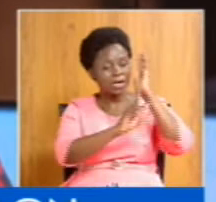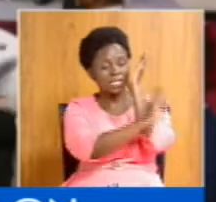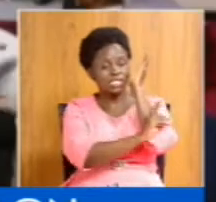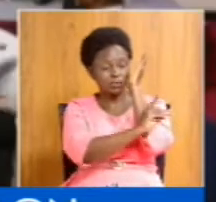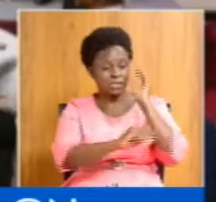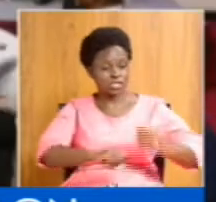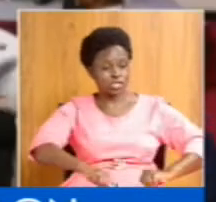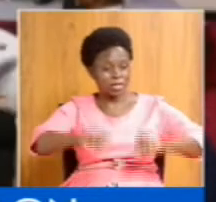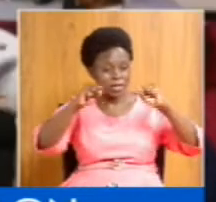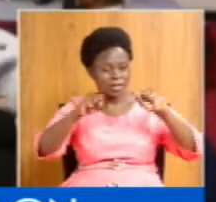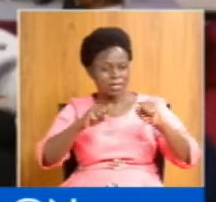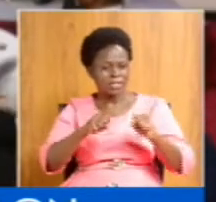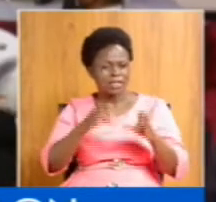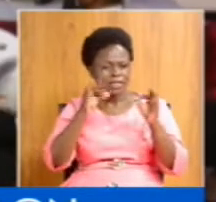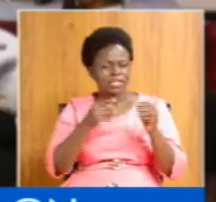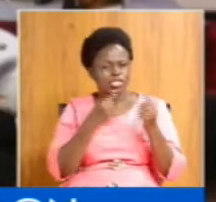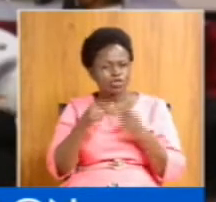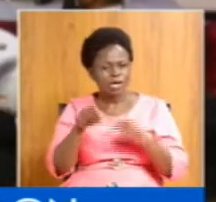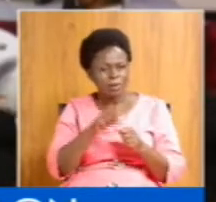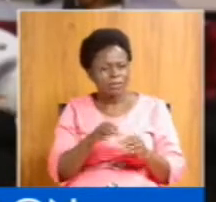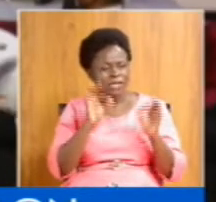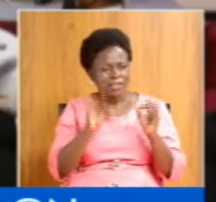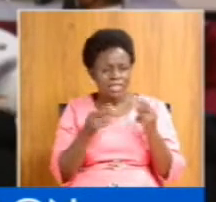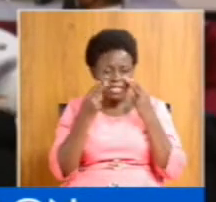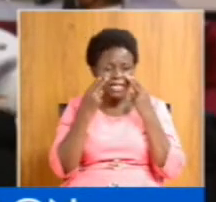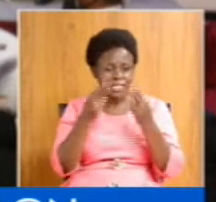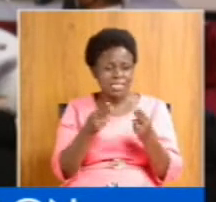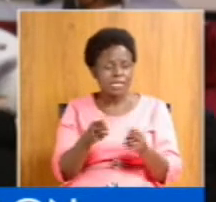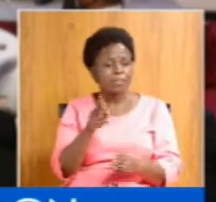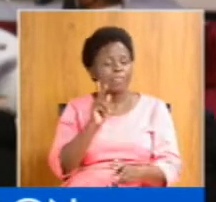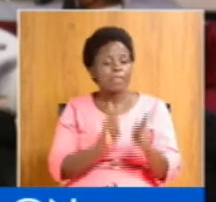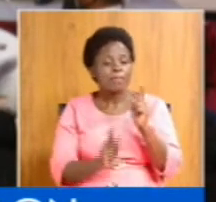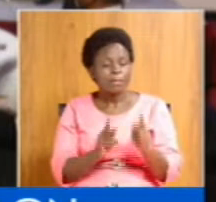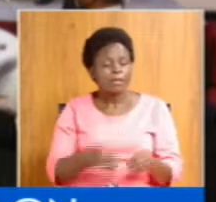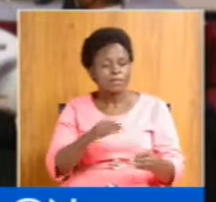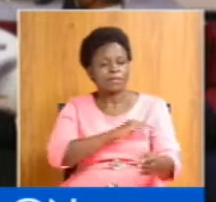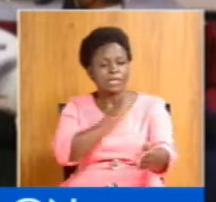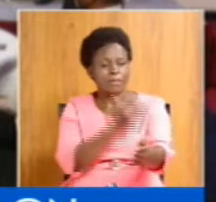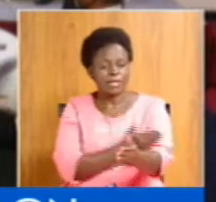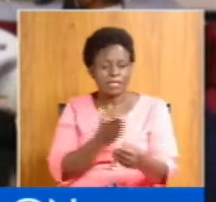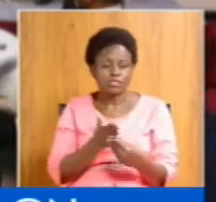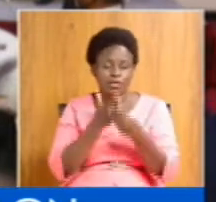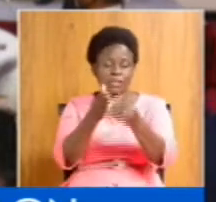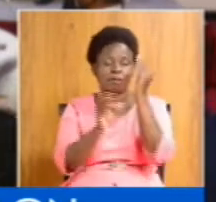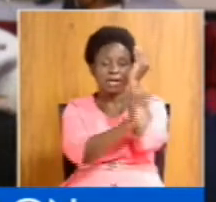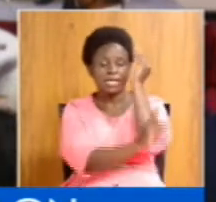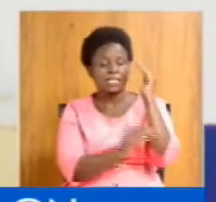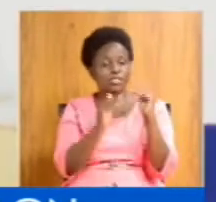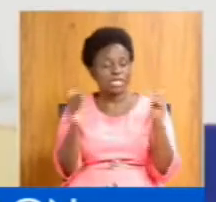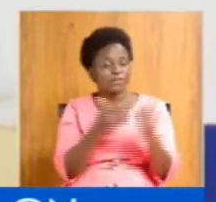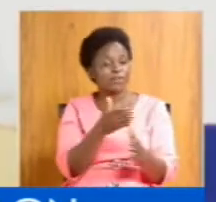district chairperson, the things she's talking about are the things she has seen. These people have given her the mandate to lead them at the district level.